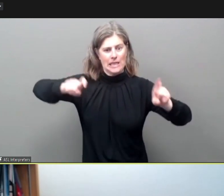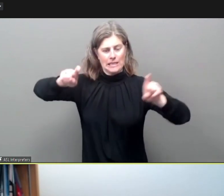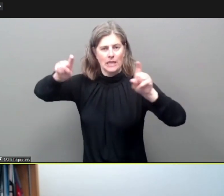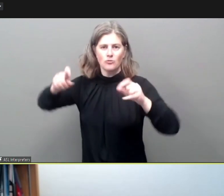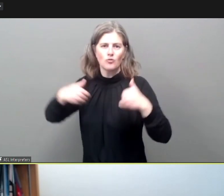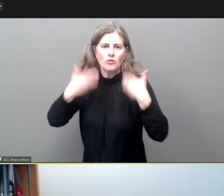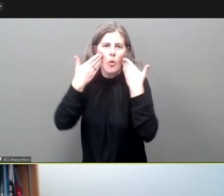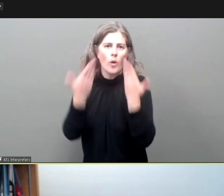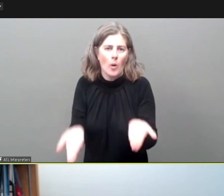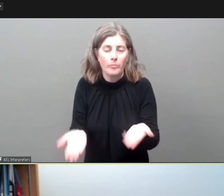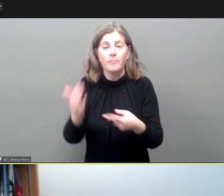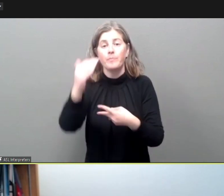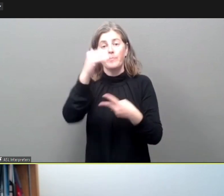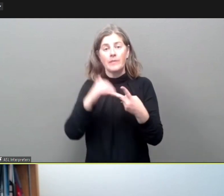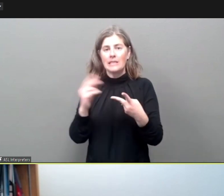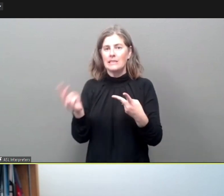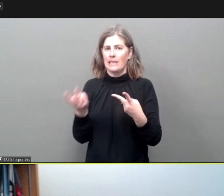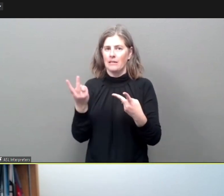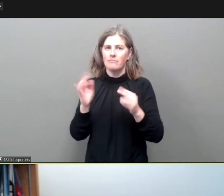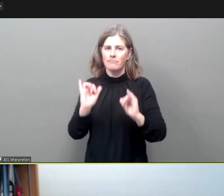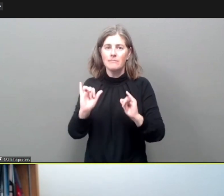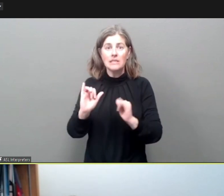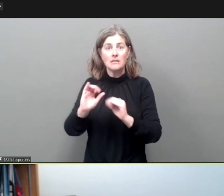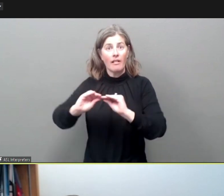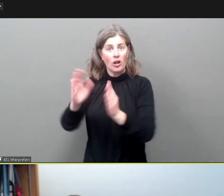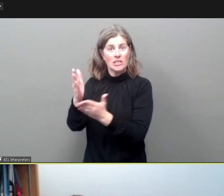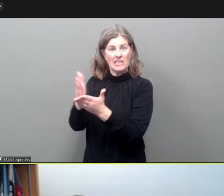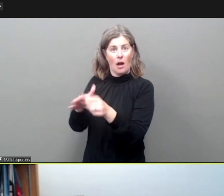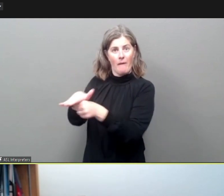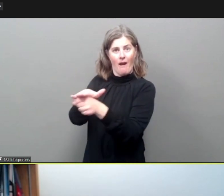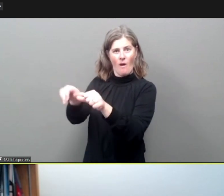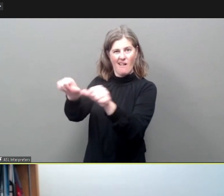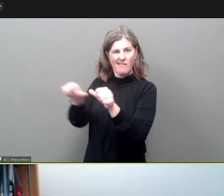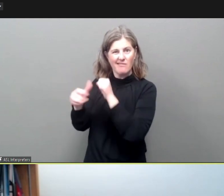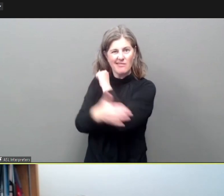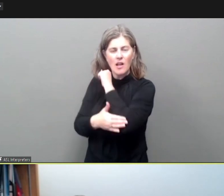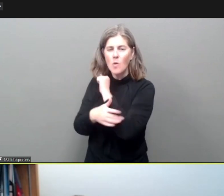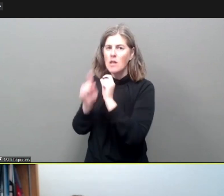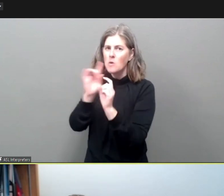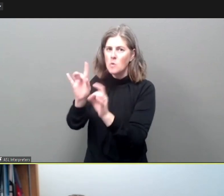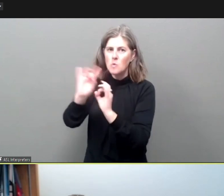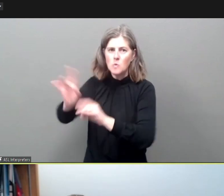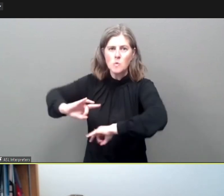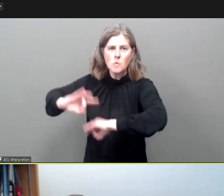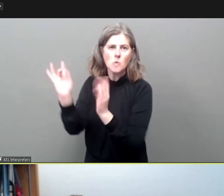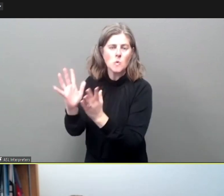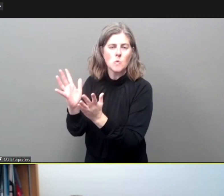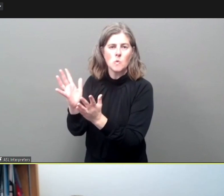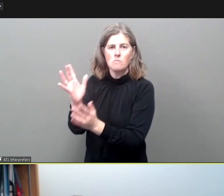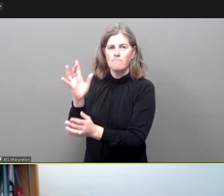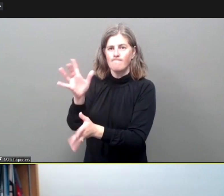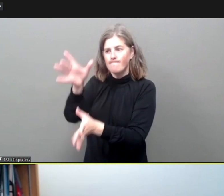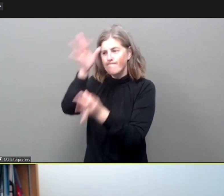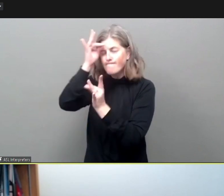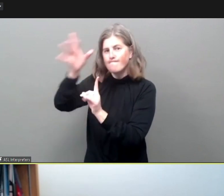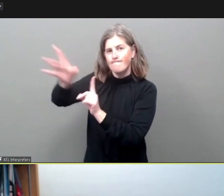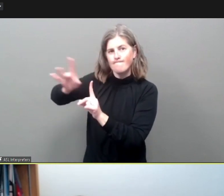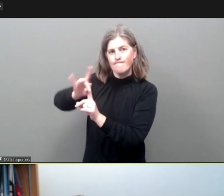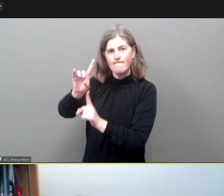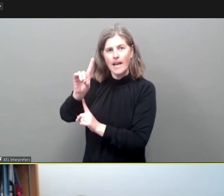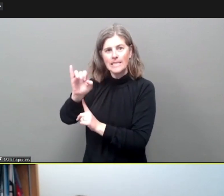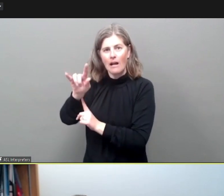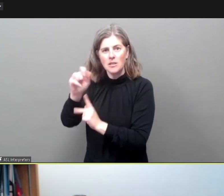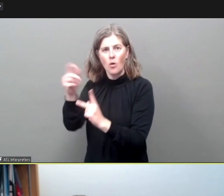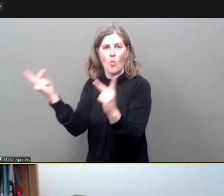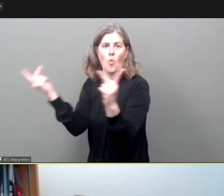would say is it was clear that there were areas of the country that were really vulnerable to Delta, and